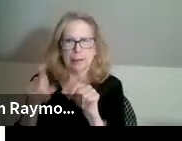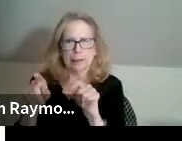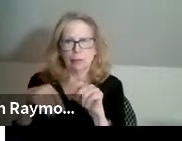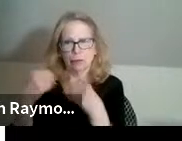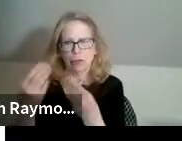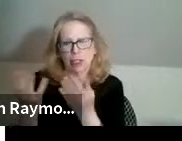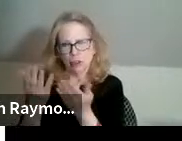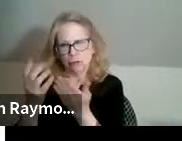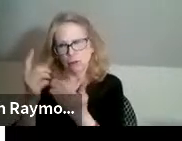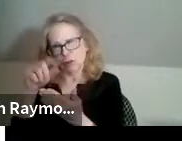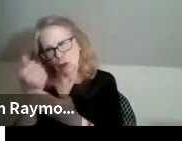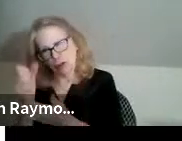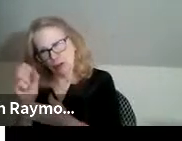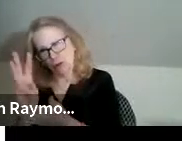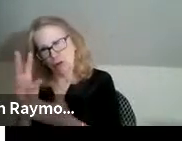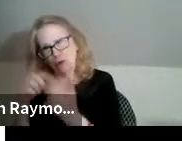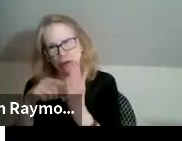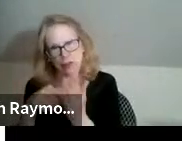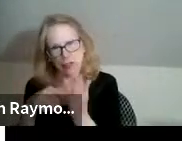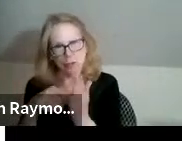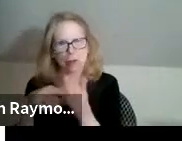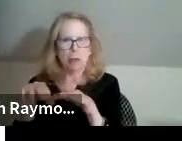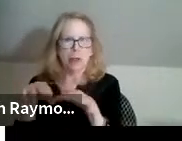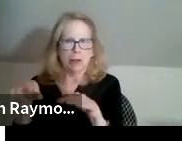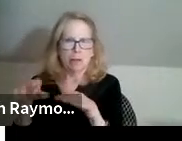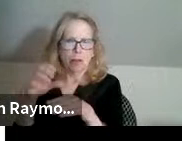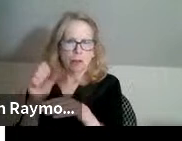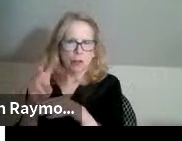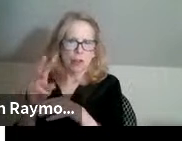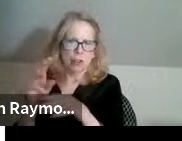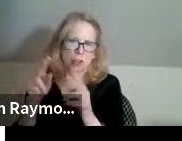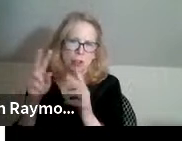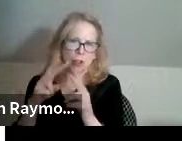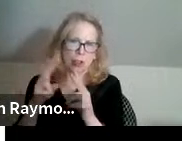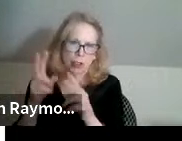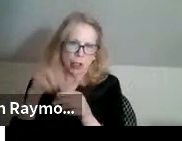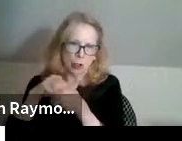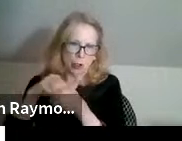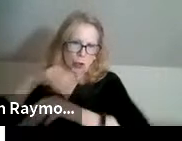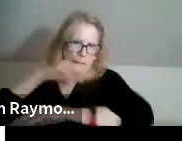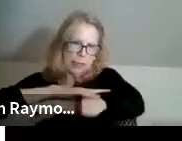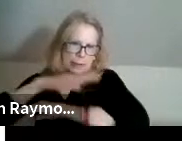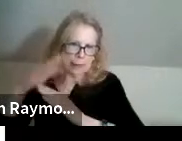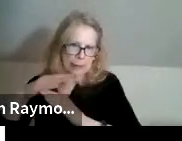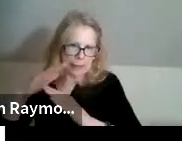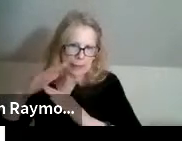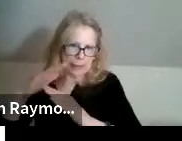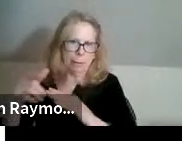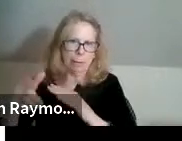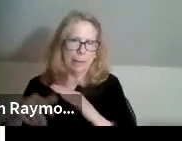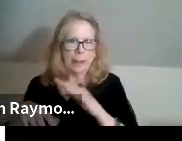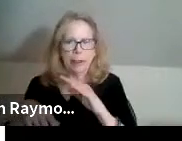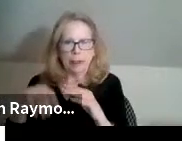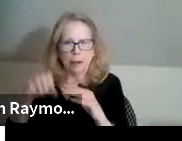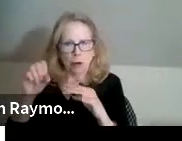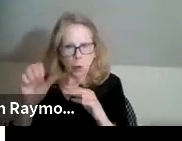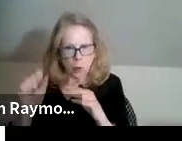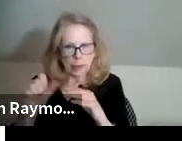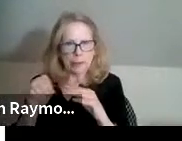software. Examples of platform software include desktop operating systems, embedded operating systems, and web